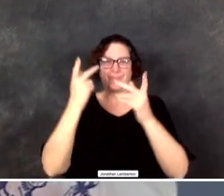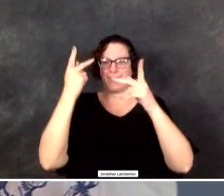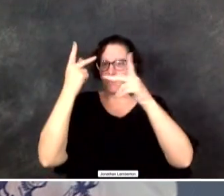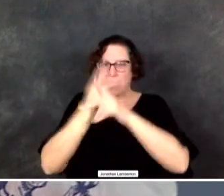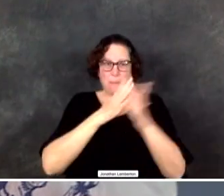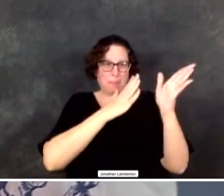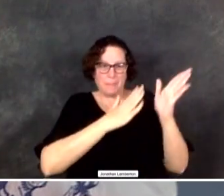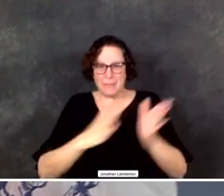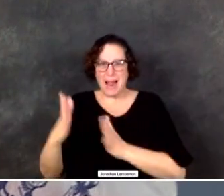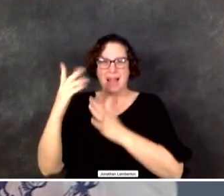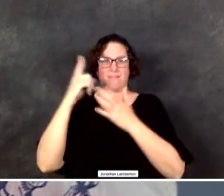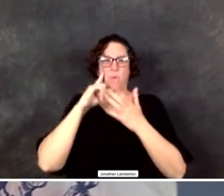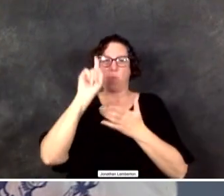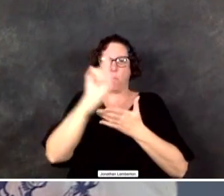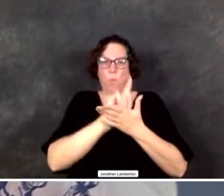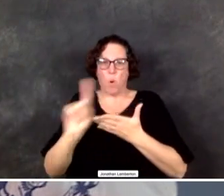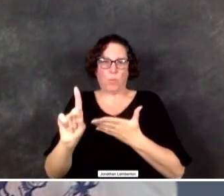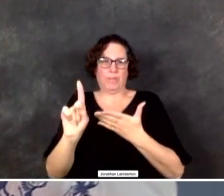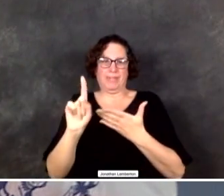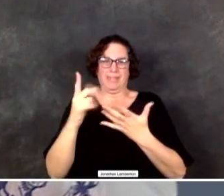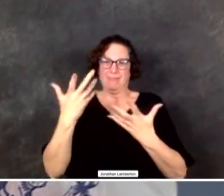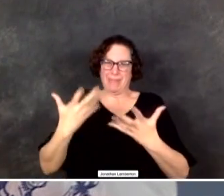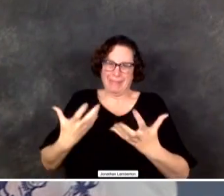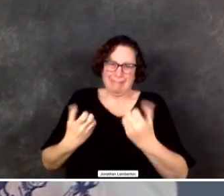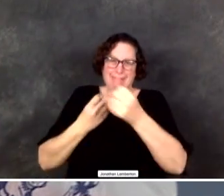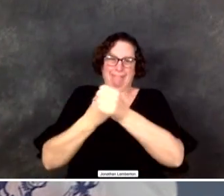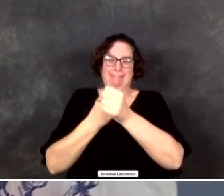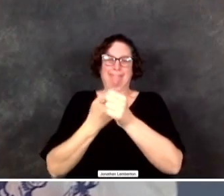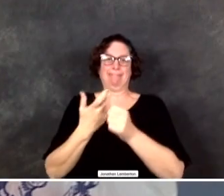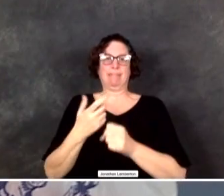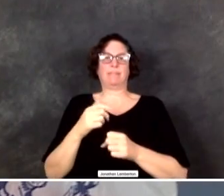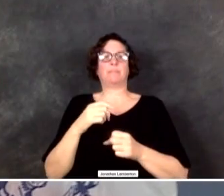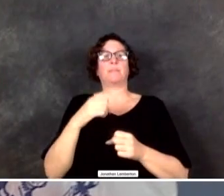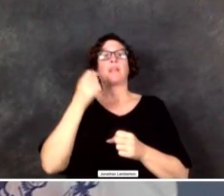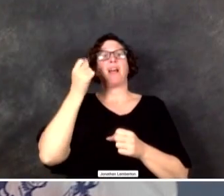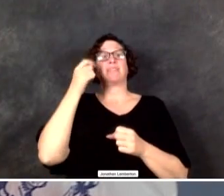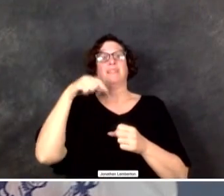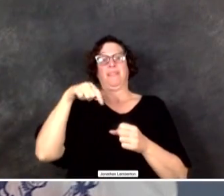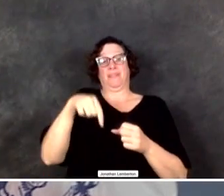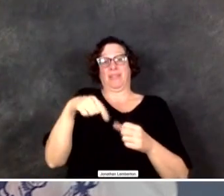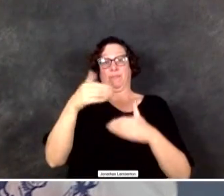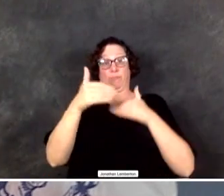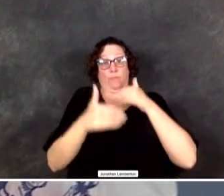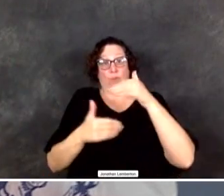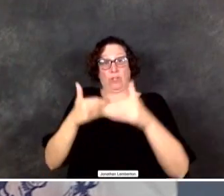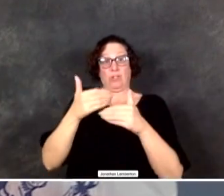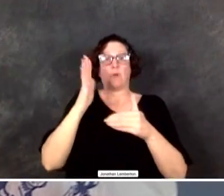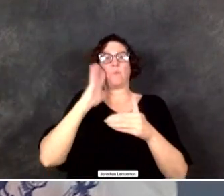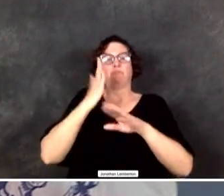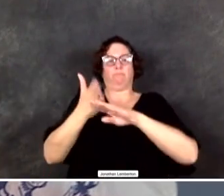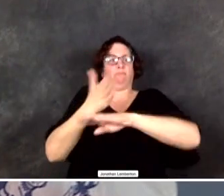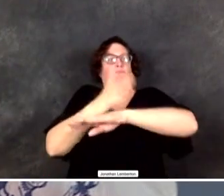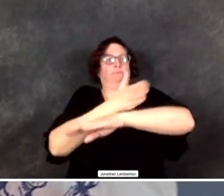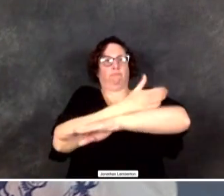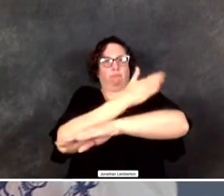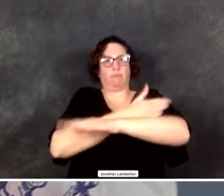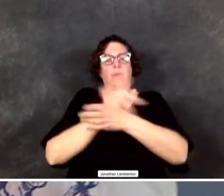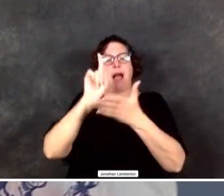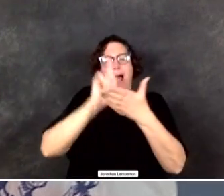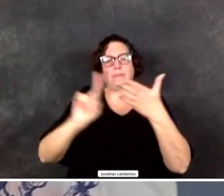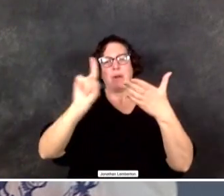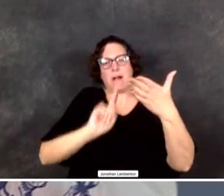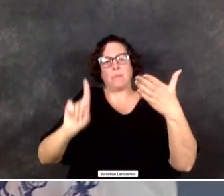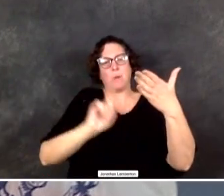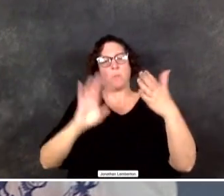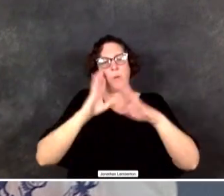schools, this will get better each week. Literally meant that with every passing week, there would be more devices in the hands of kids. With every passing